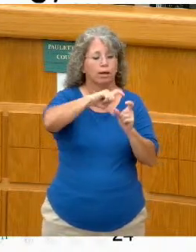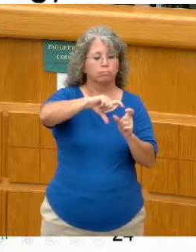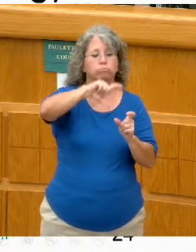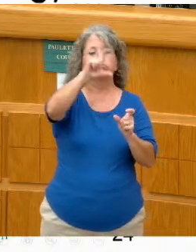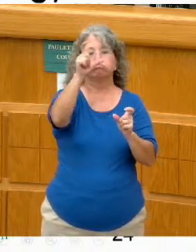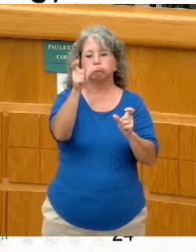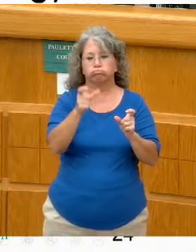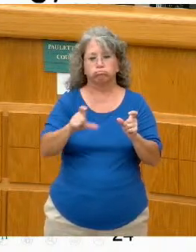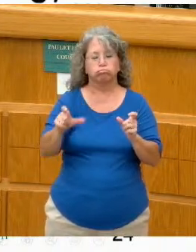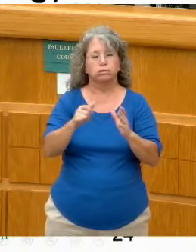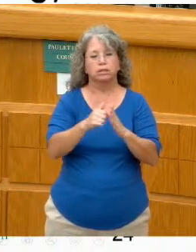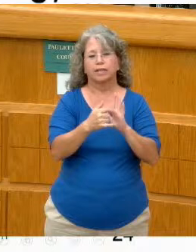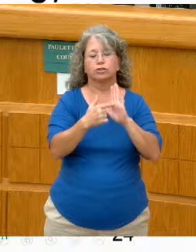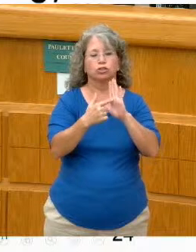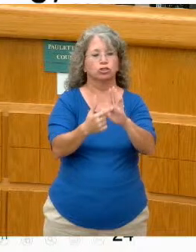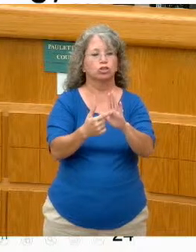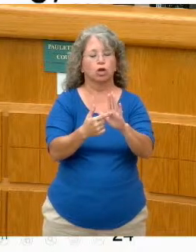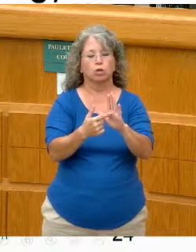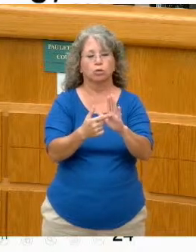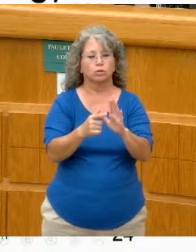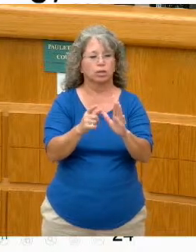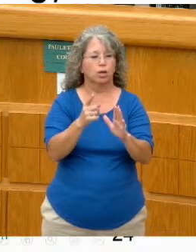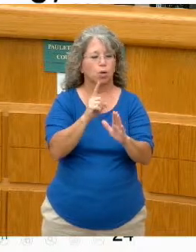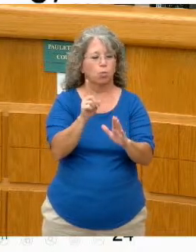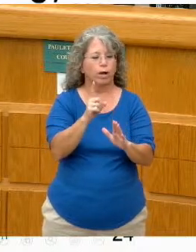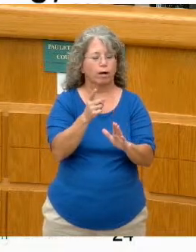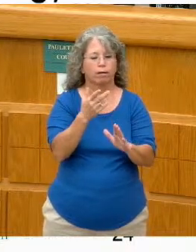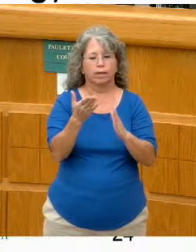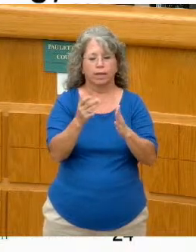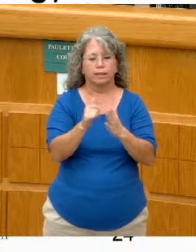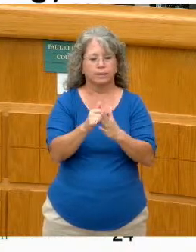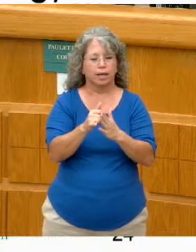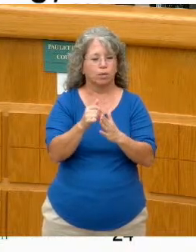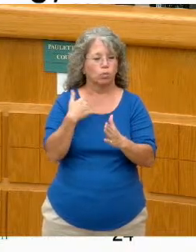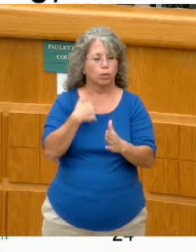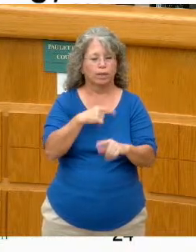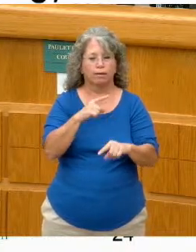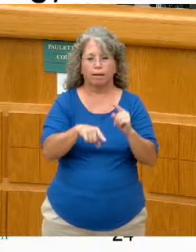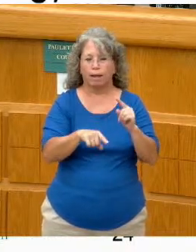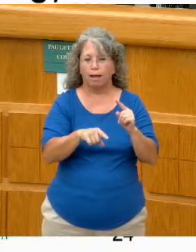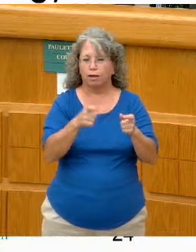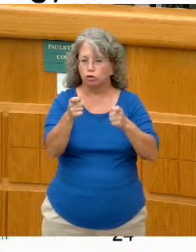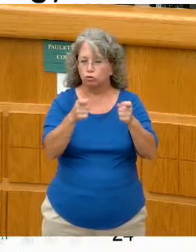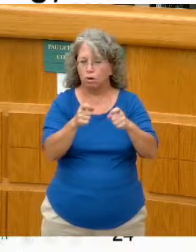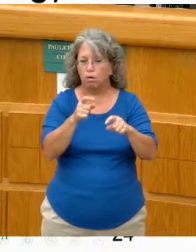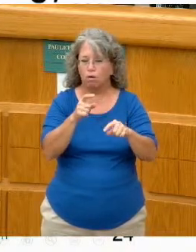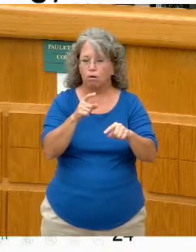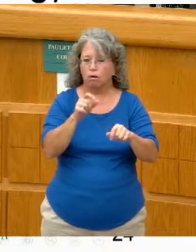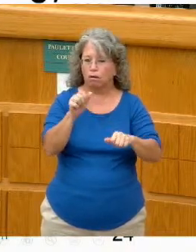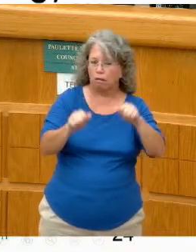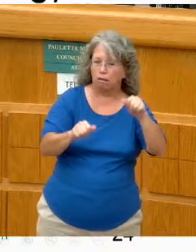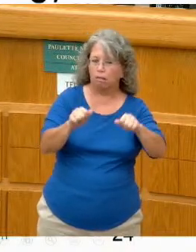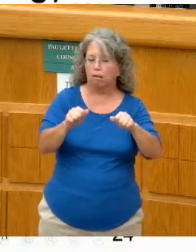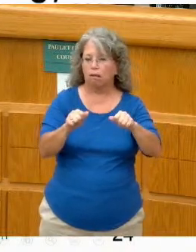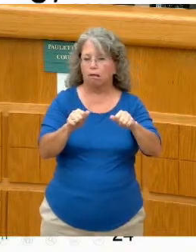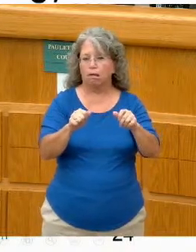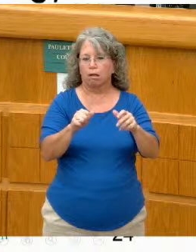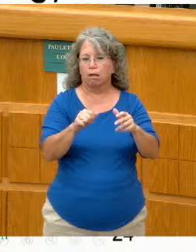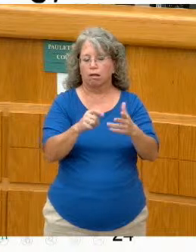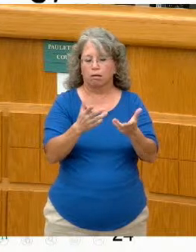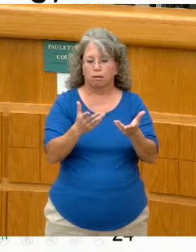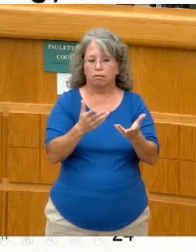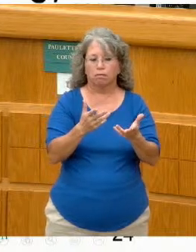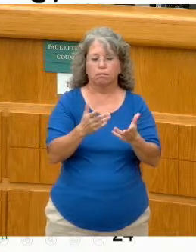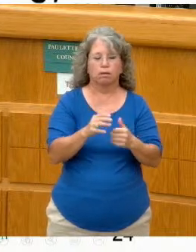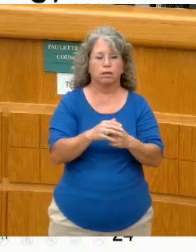model, uncertainty in things like the transmission rate and the effectiveness of the interventions that are taking place. But barring